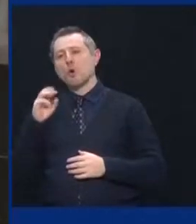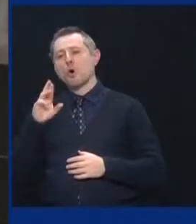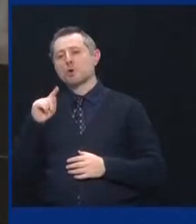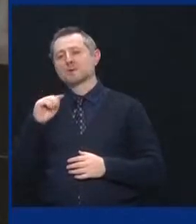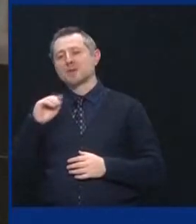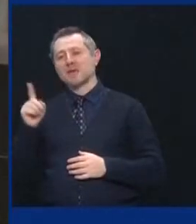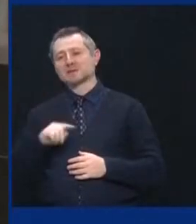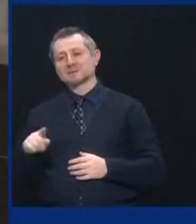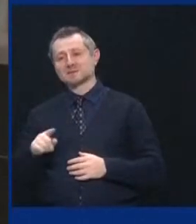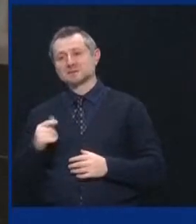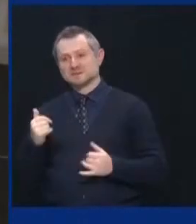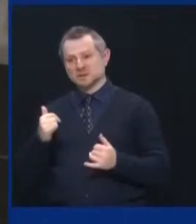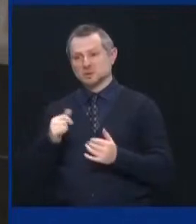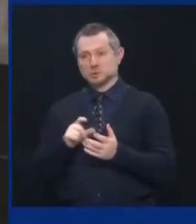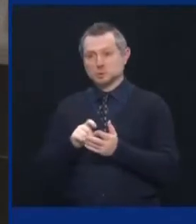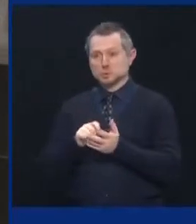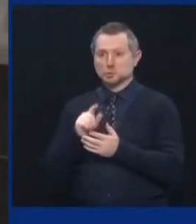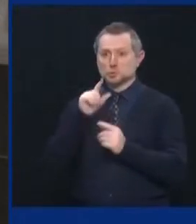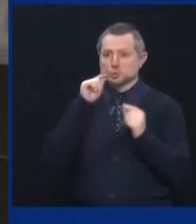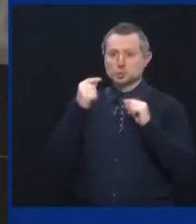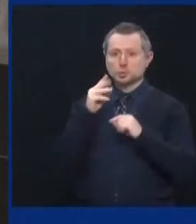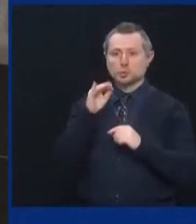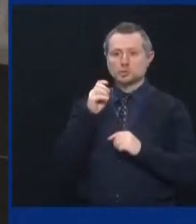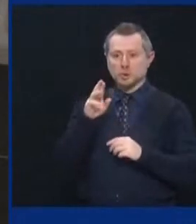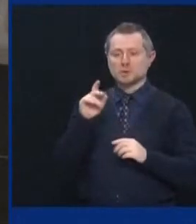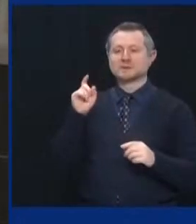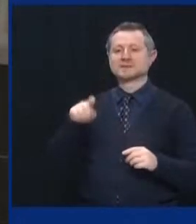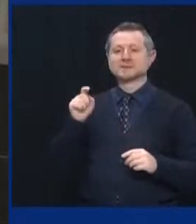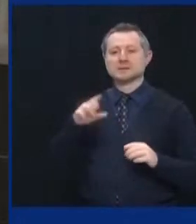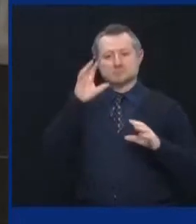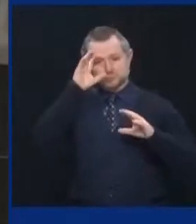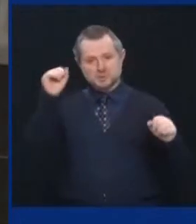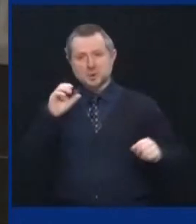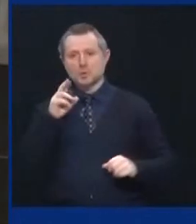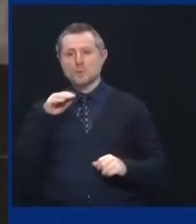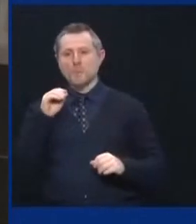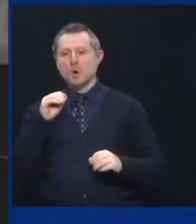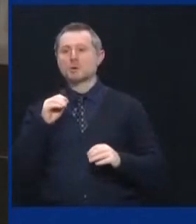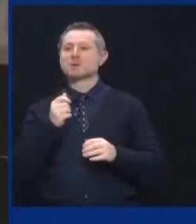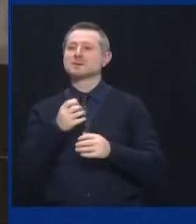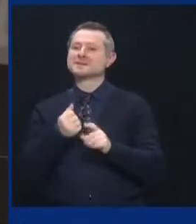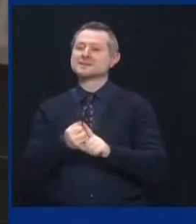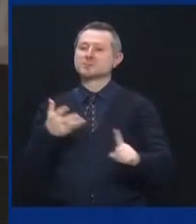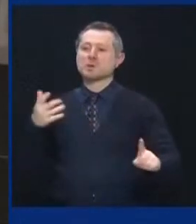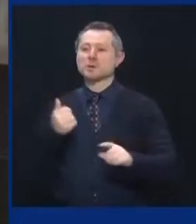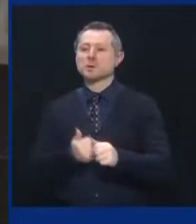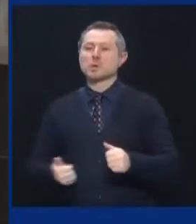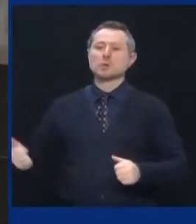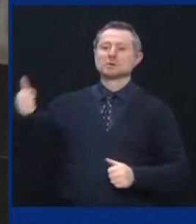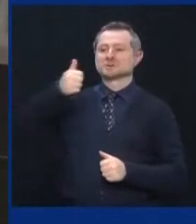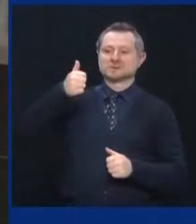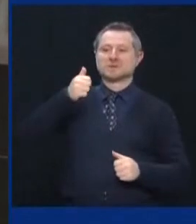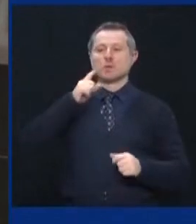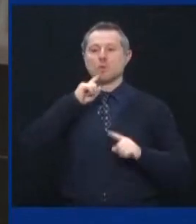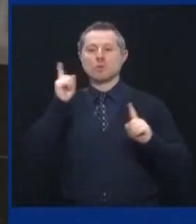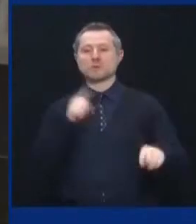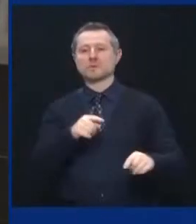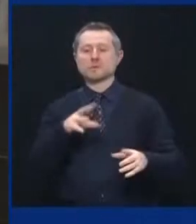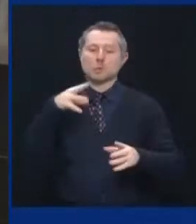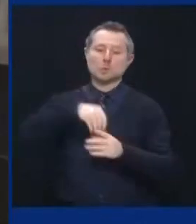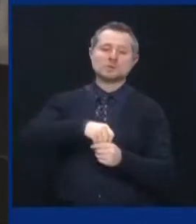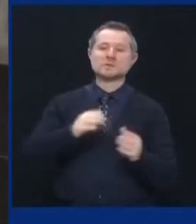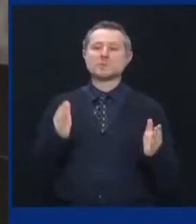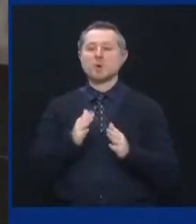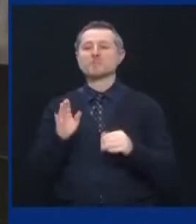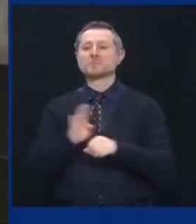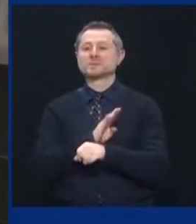should expand his executive order barring evictions to include small businesses across the state. There is some concern